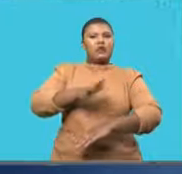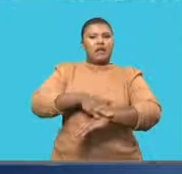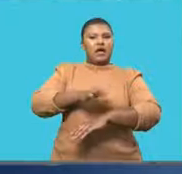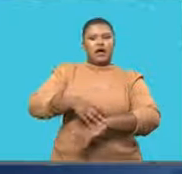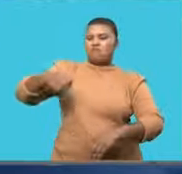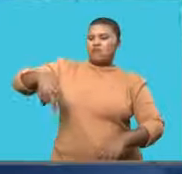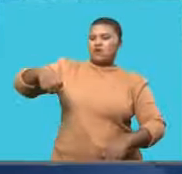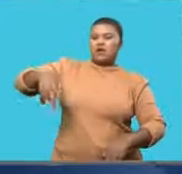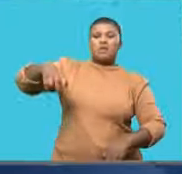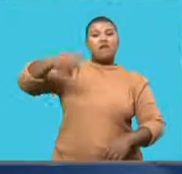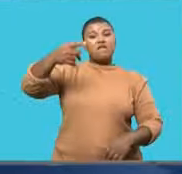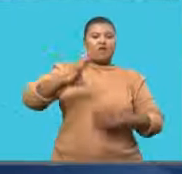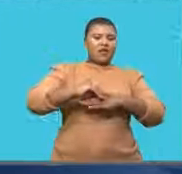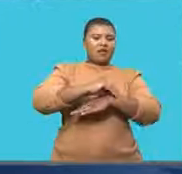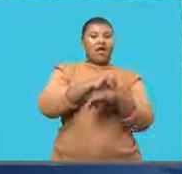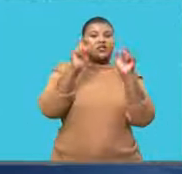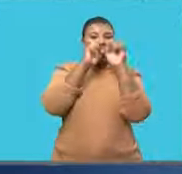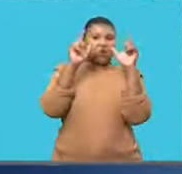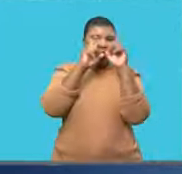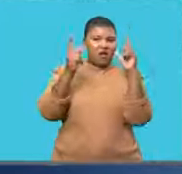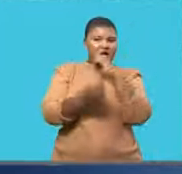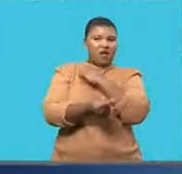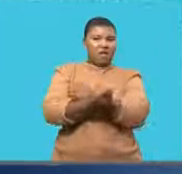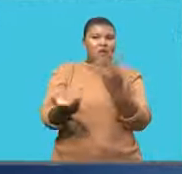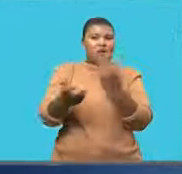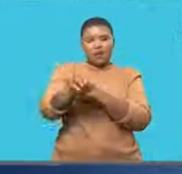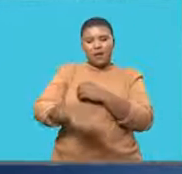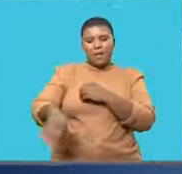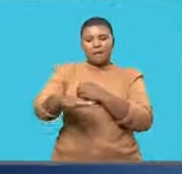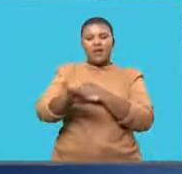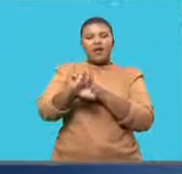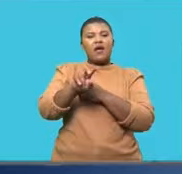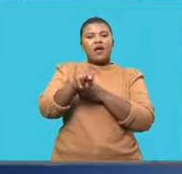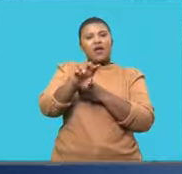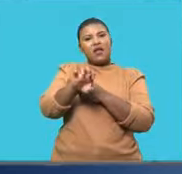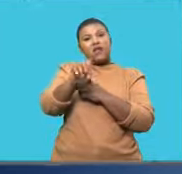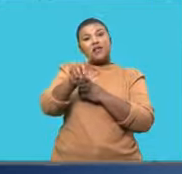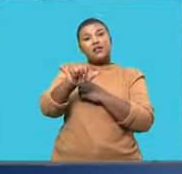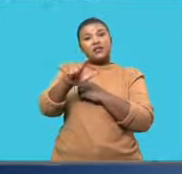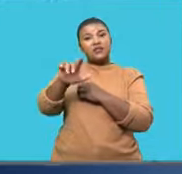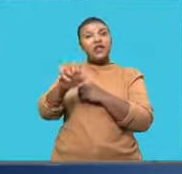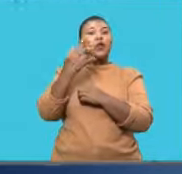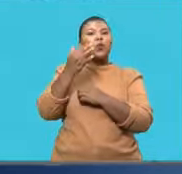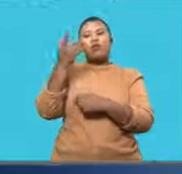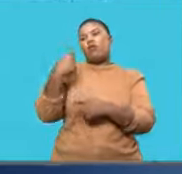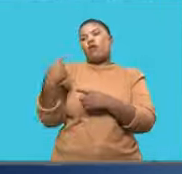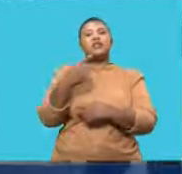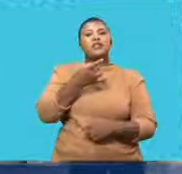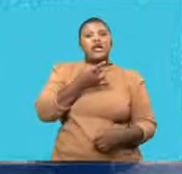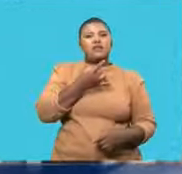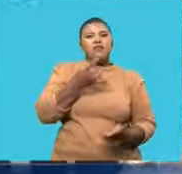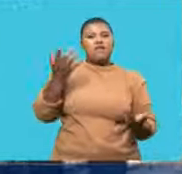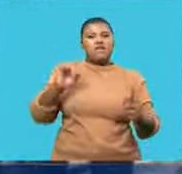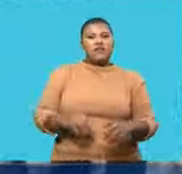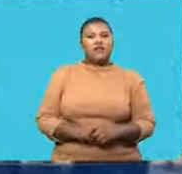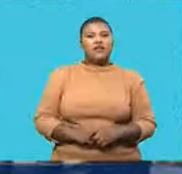4th Annual Cancer Awareness Walkathon and Cycle e phethetsweng motsaneng wa Ennerdale ka Moqebelo. Sesosa sa tema